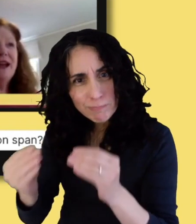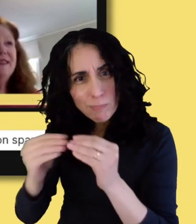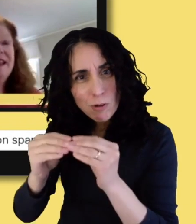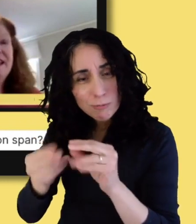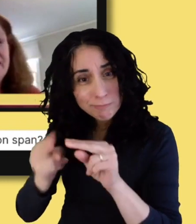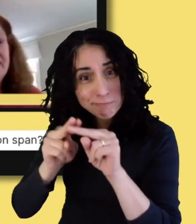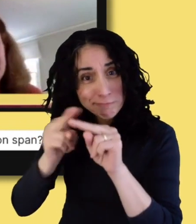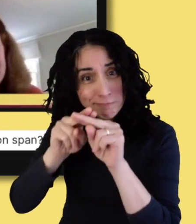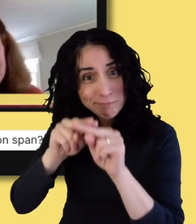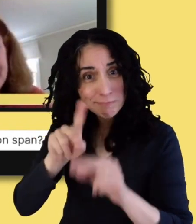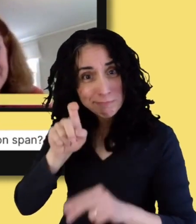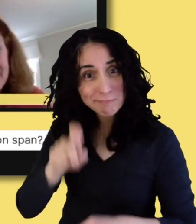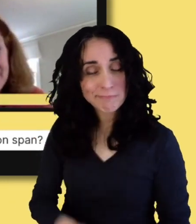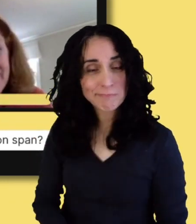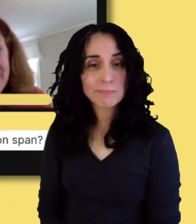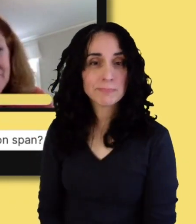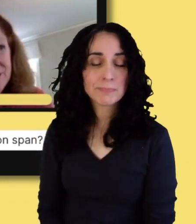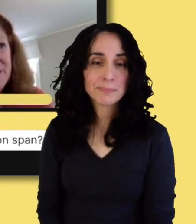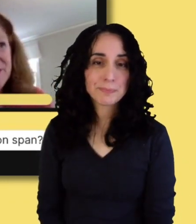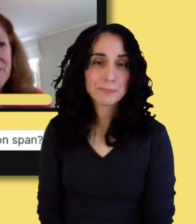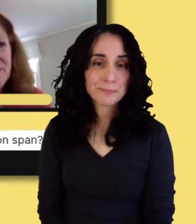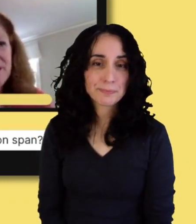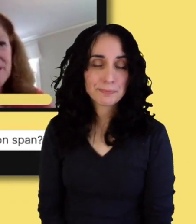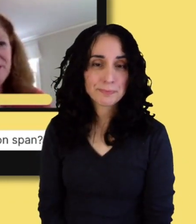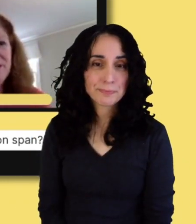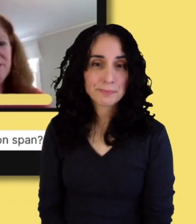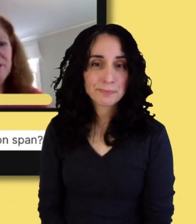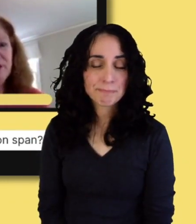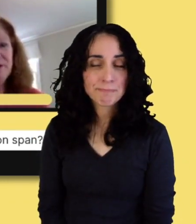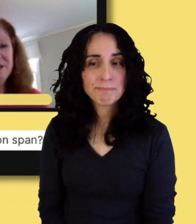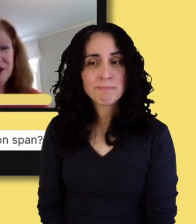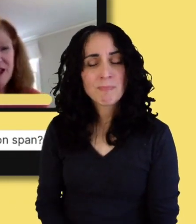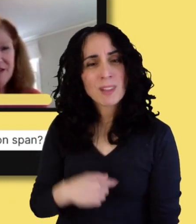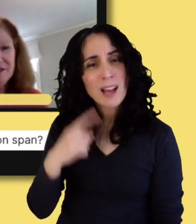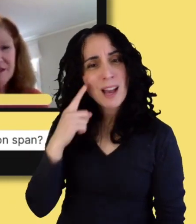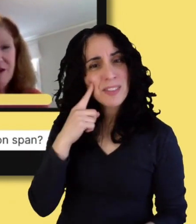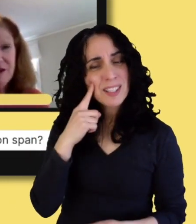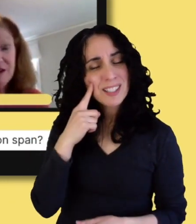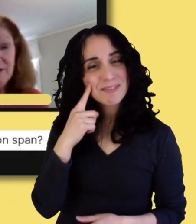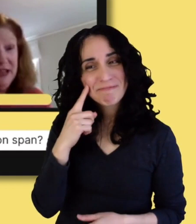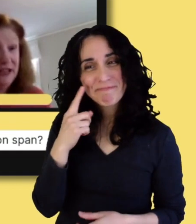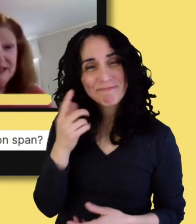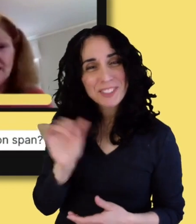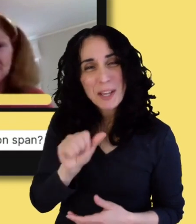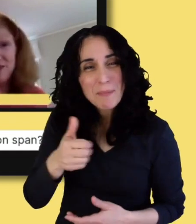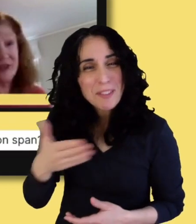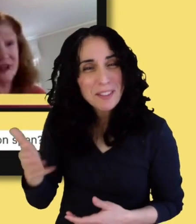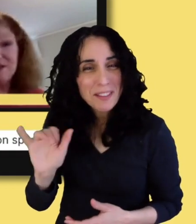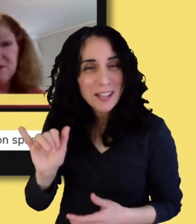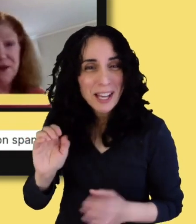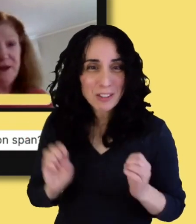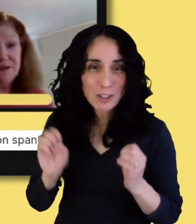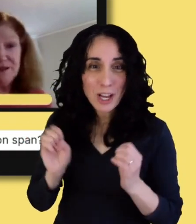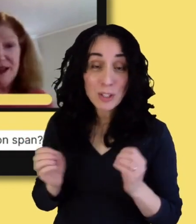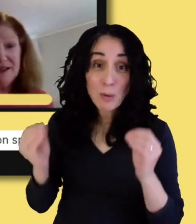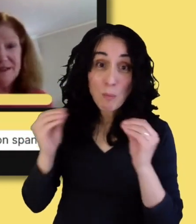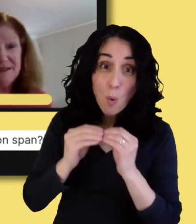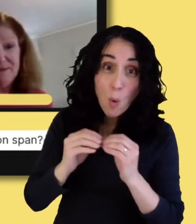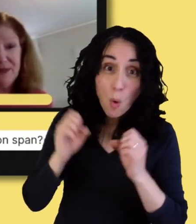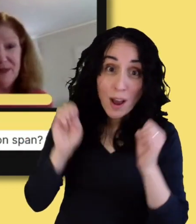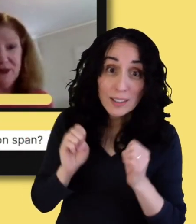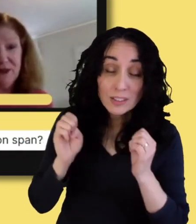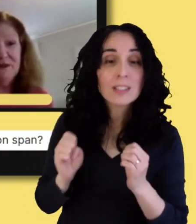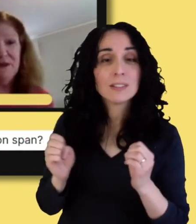You know what? I think it's like anything else. The more you work with a child, the long, it's like exercise. The more you